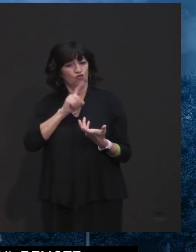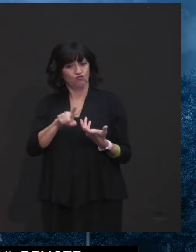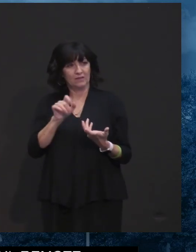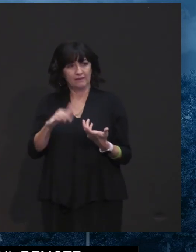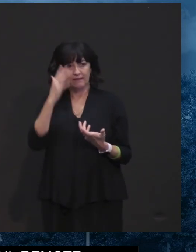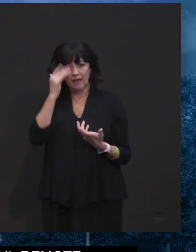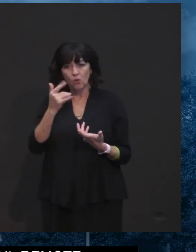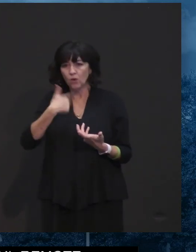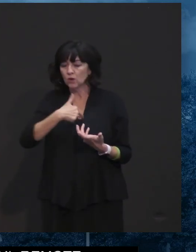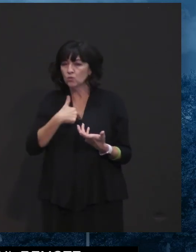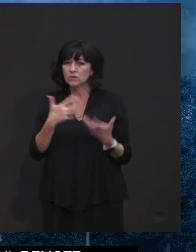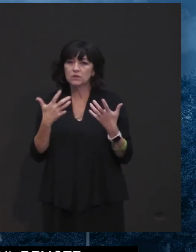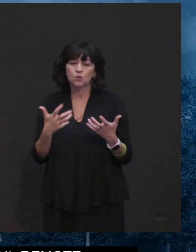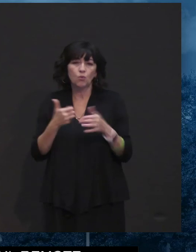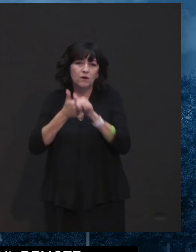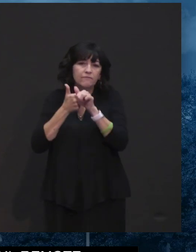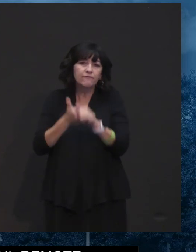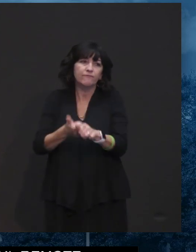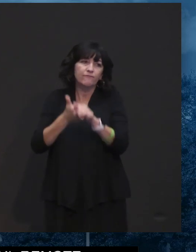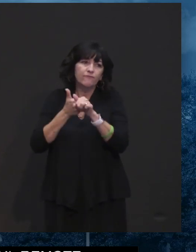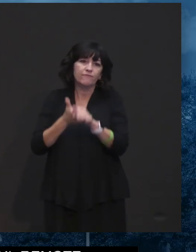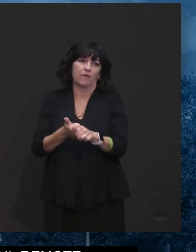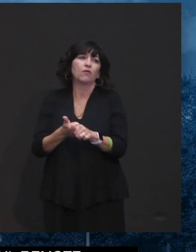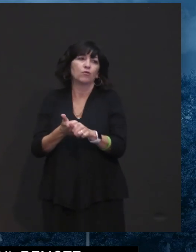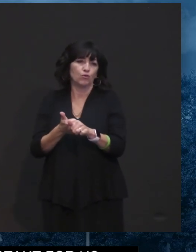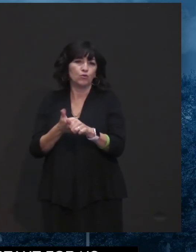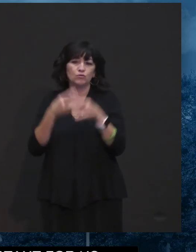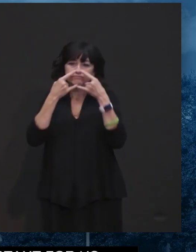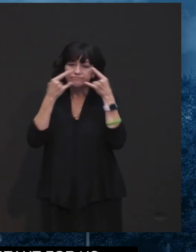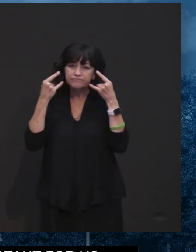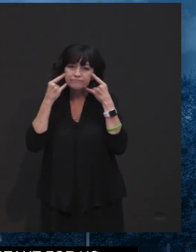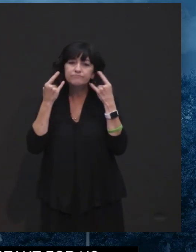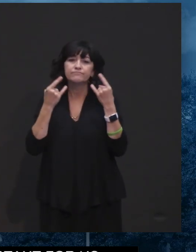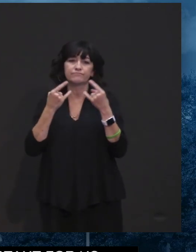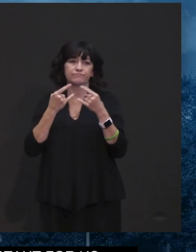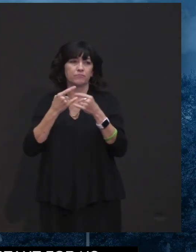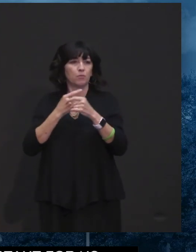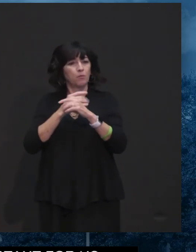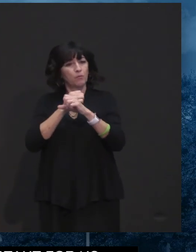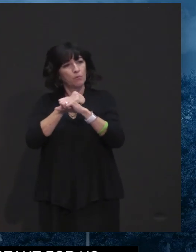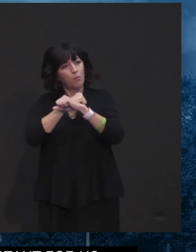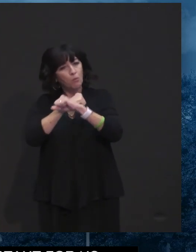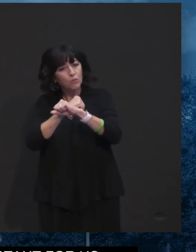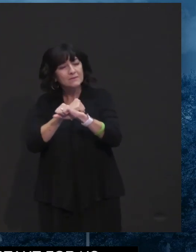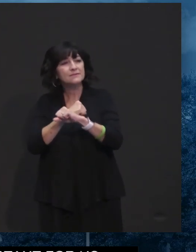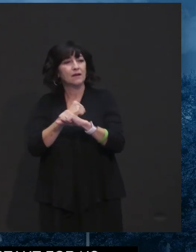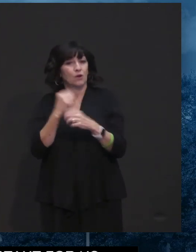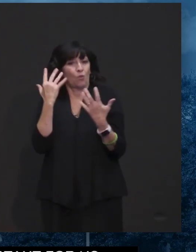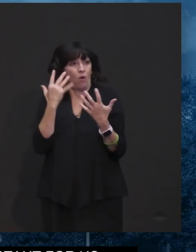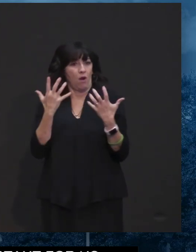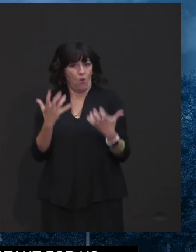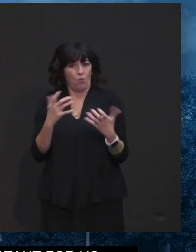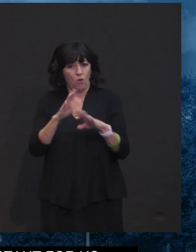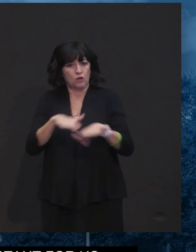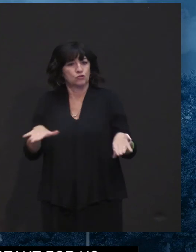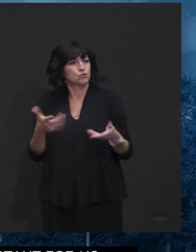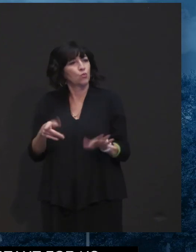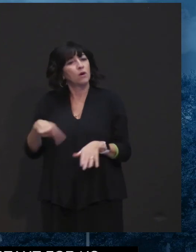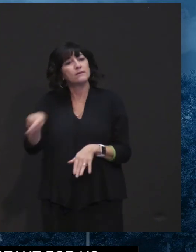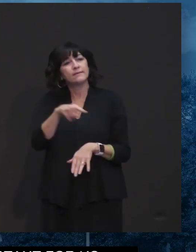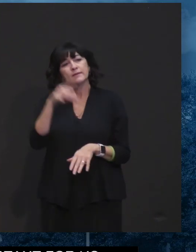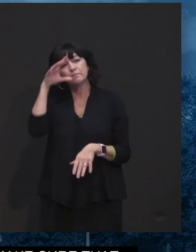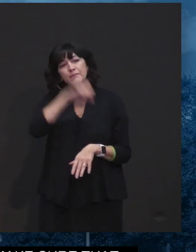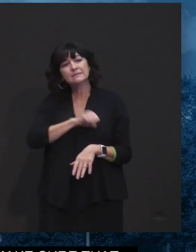we're following the rules and the guidance, because we want our children to get the best educational opportunity they can, which is in-person